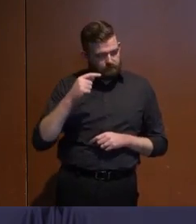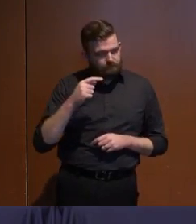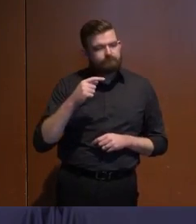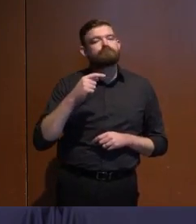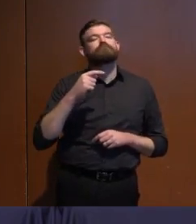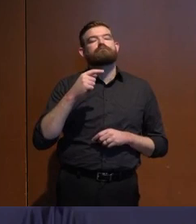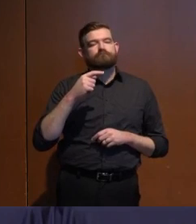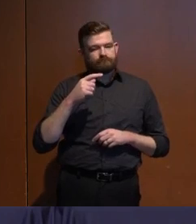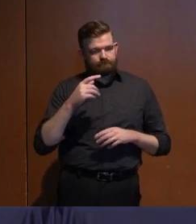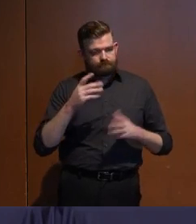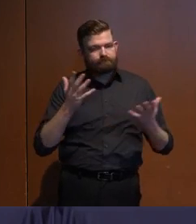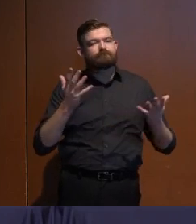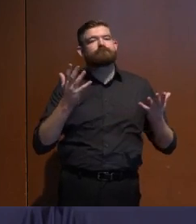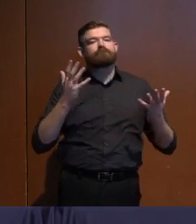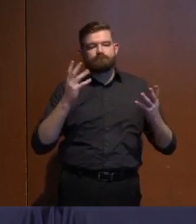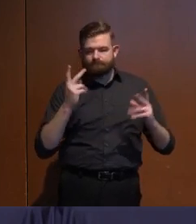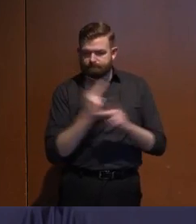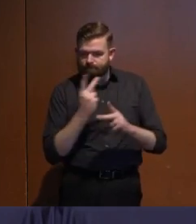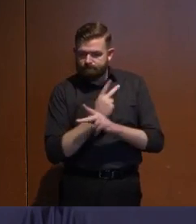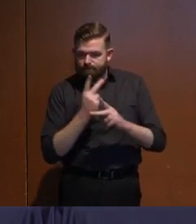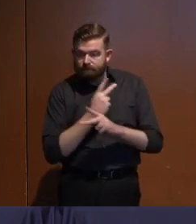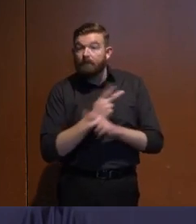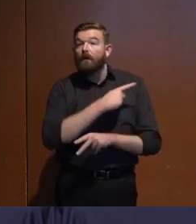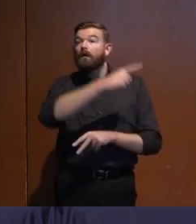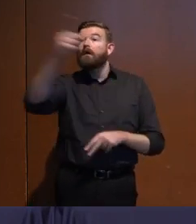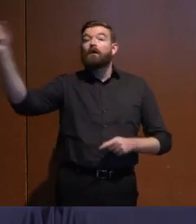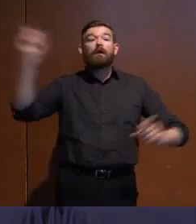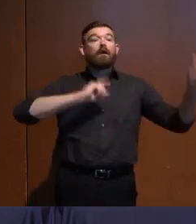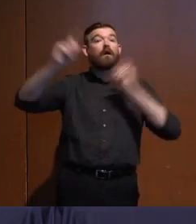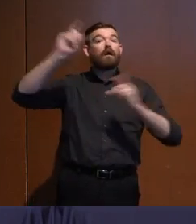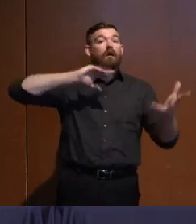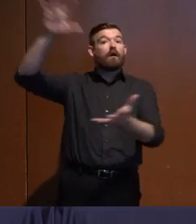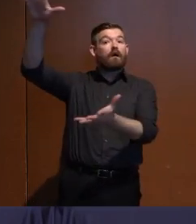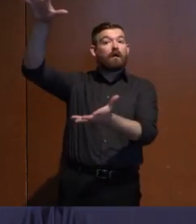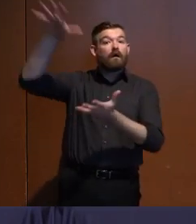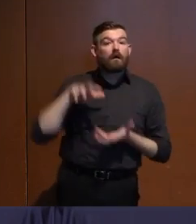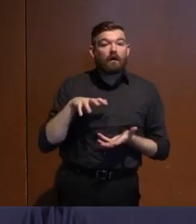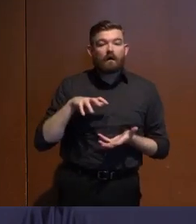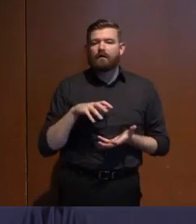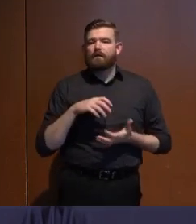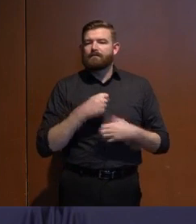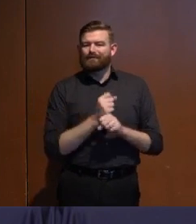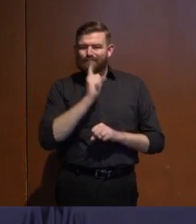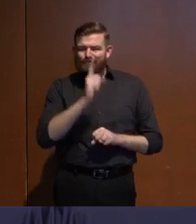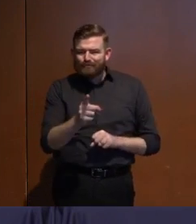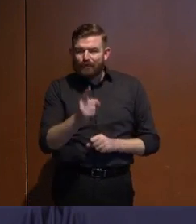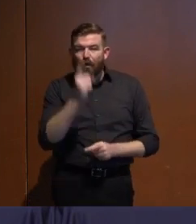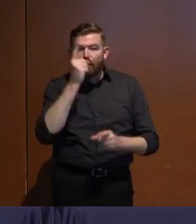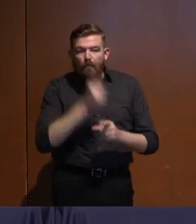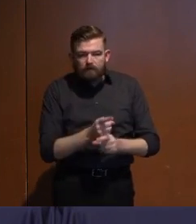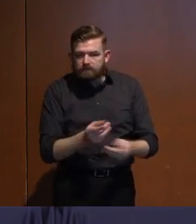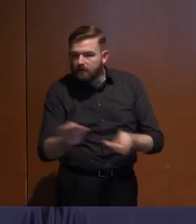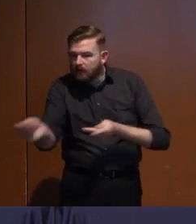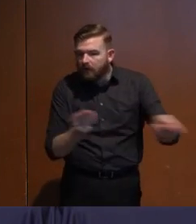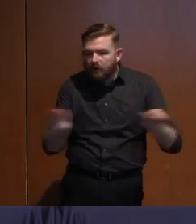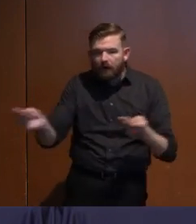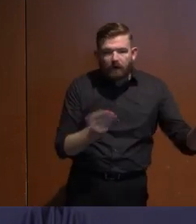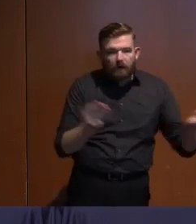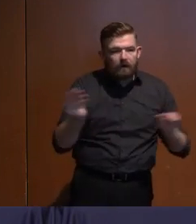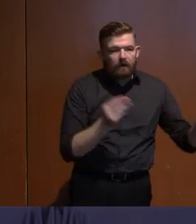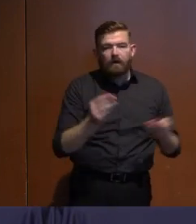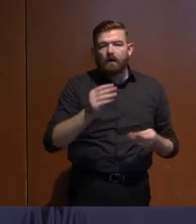it's from the national stockpile, more on that in a few minutes from Pat, or through donations. And we want to be able to do so